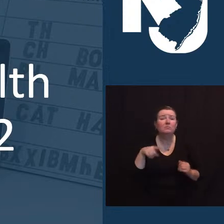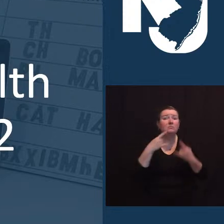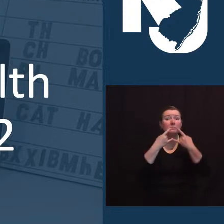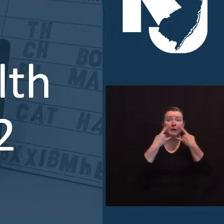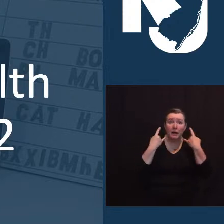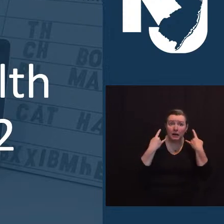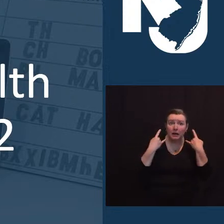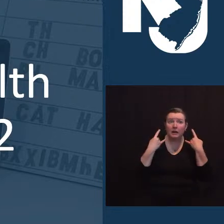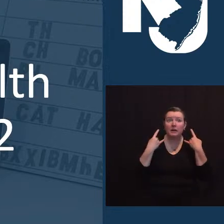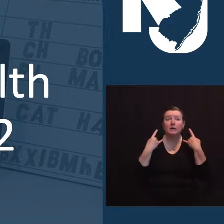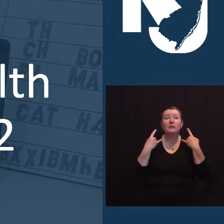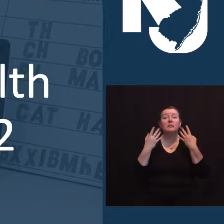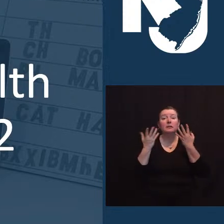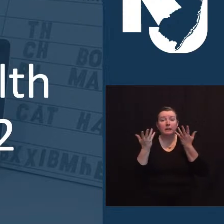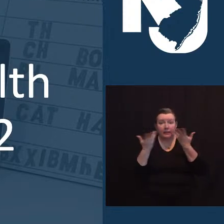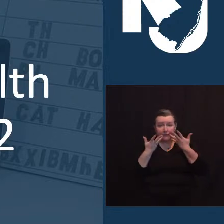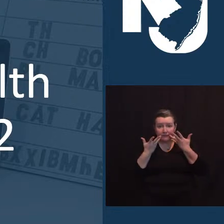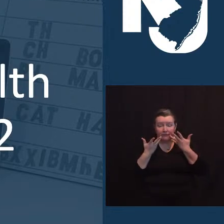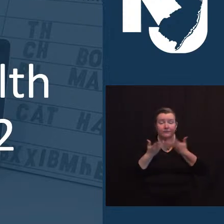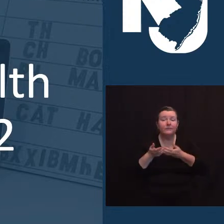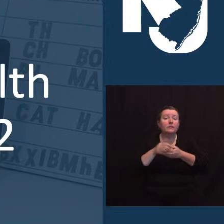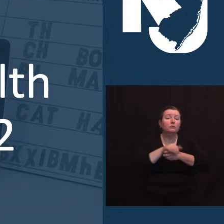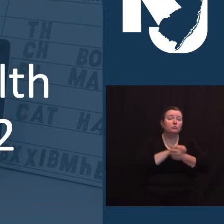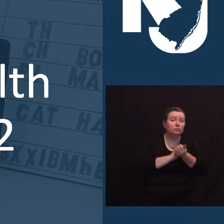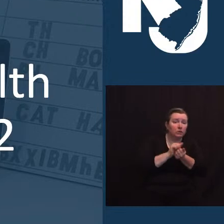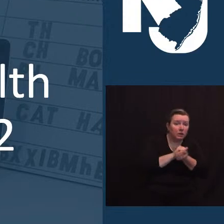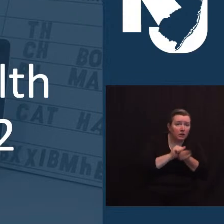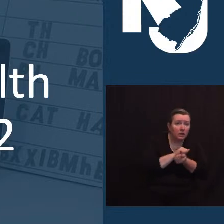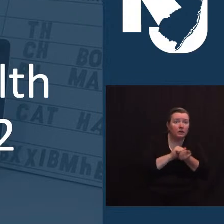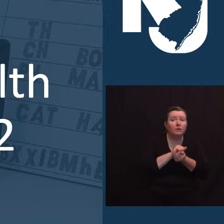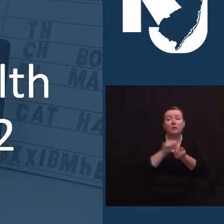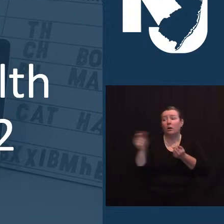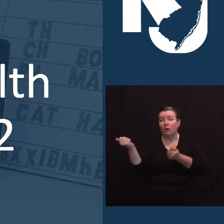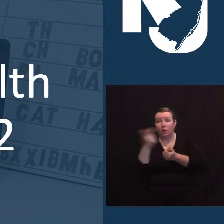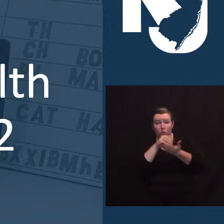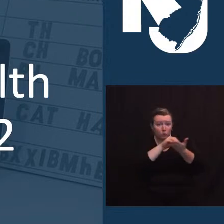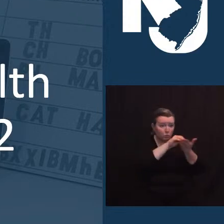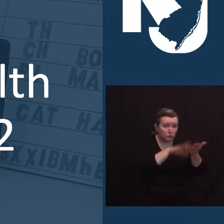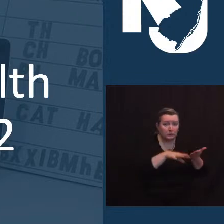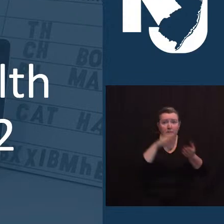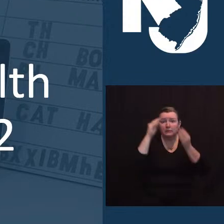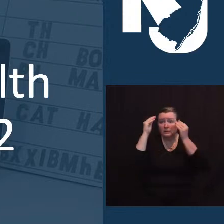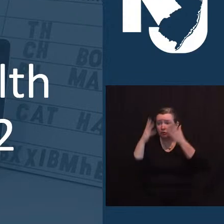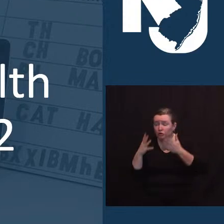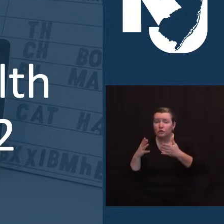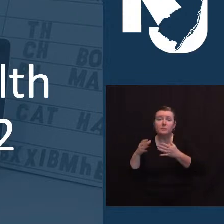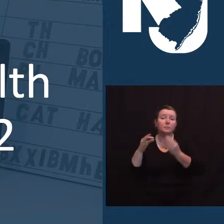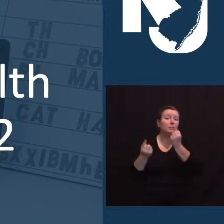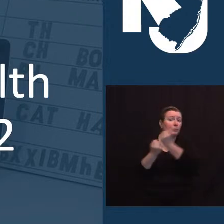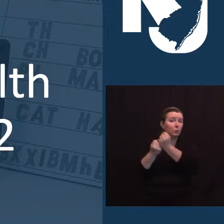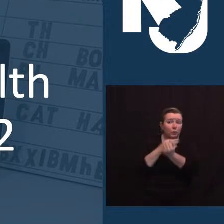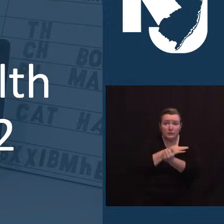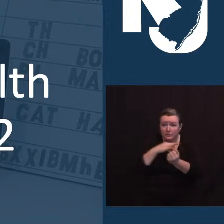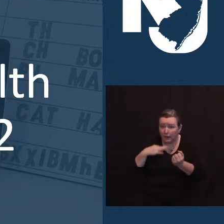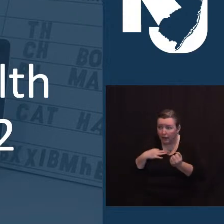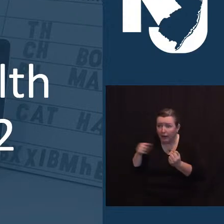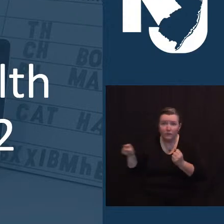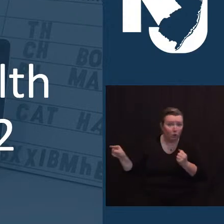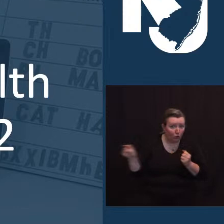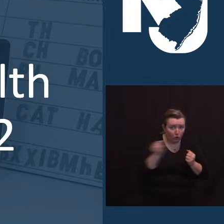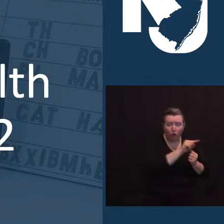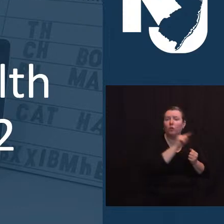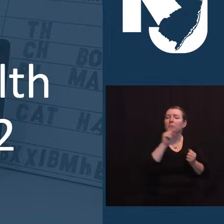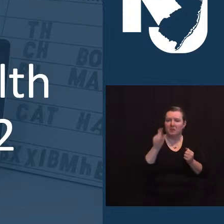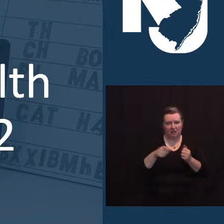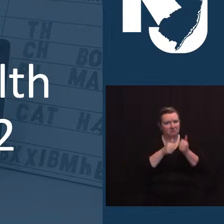by students and educators and support staff in a classroom, then full-time in-person instruction can